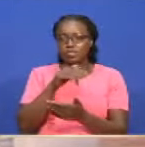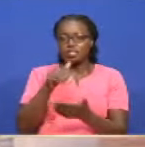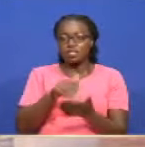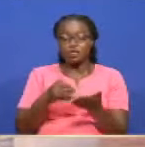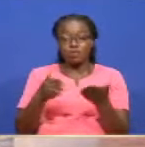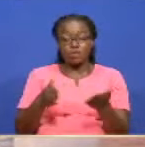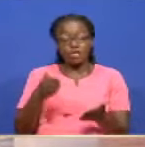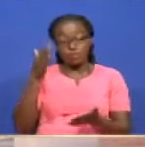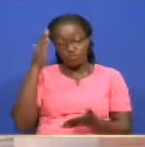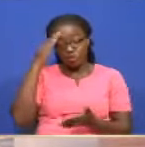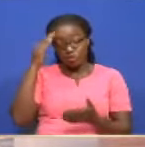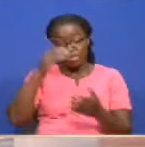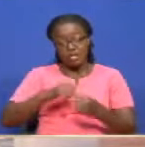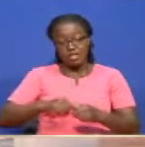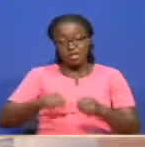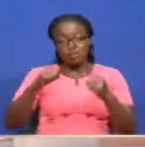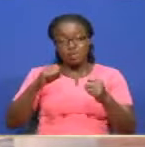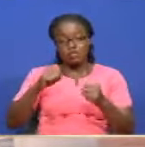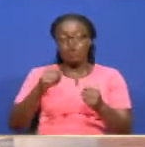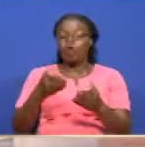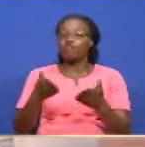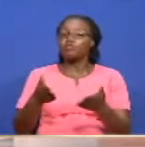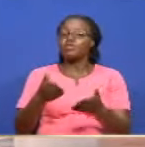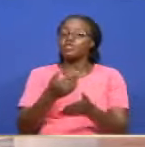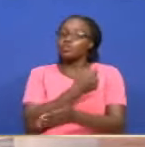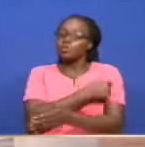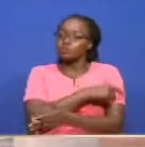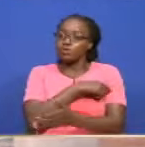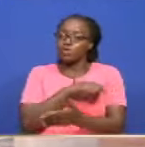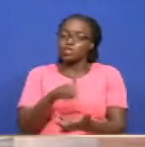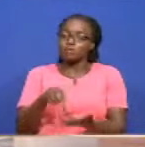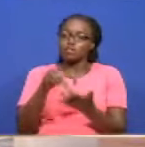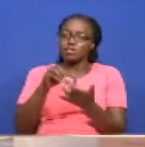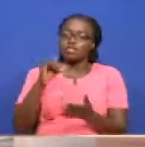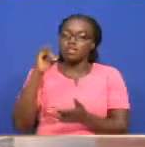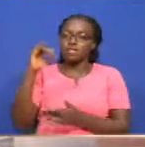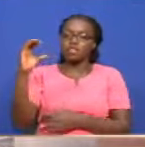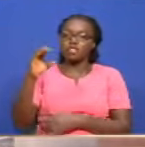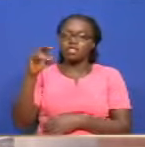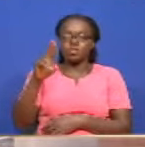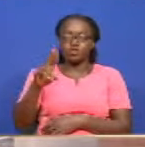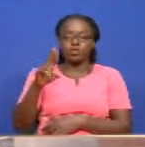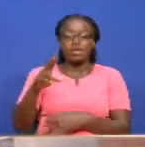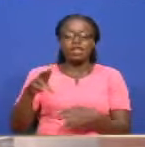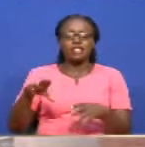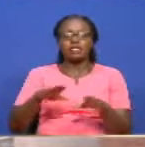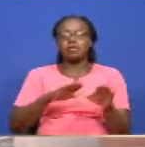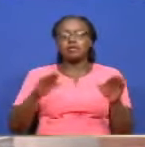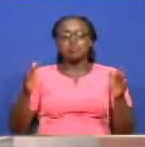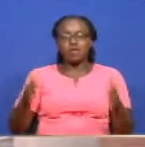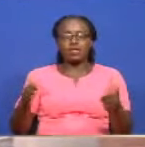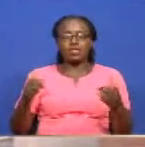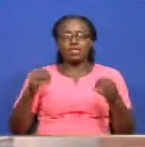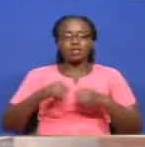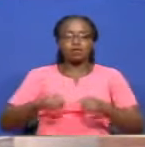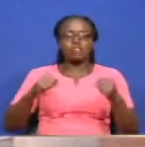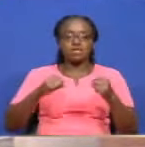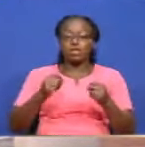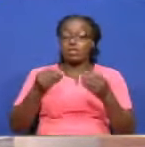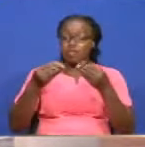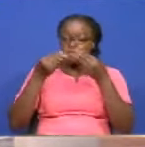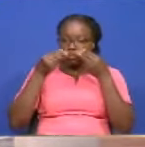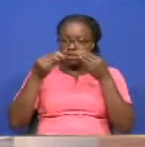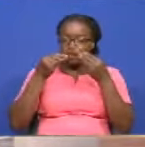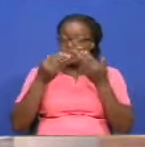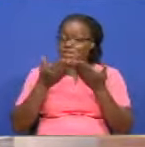the capacity of this facility, especially on the ICU beds, the bed capacity, and the oxygen, whether it's available. At the same